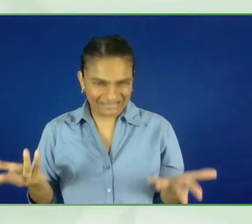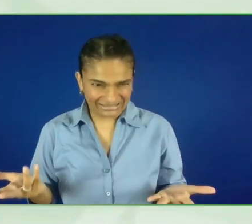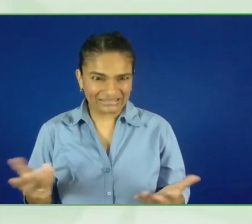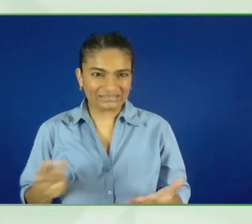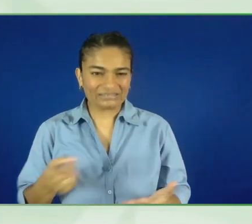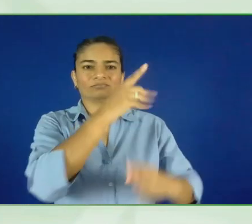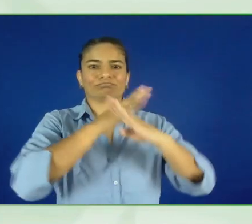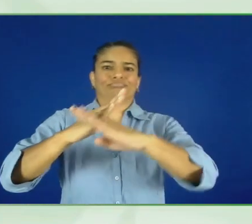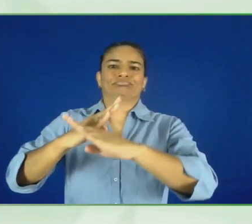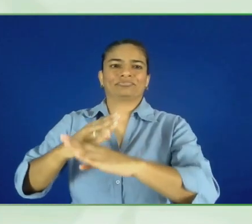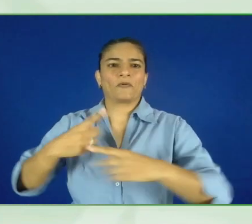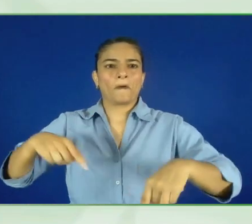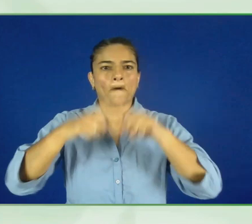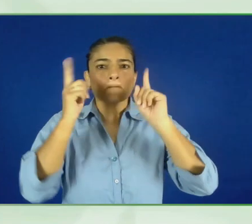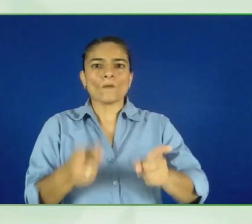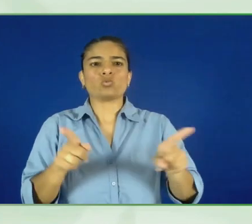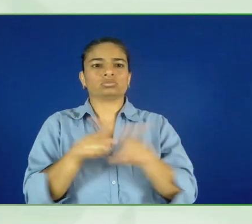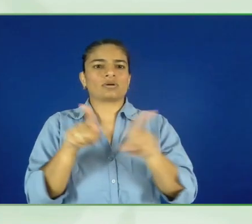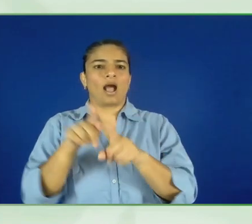message.